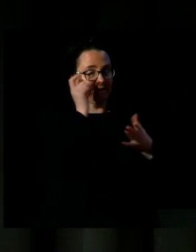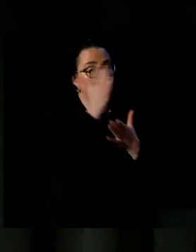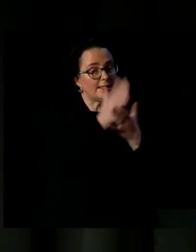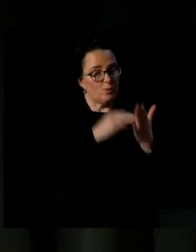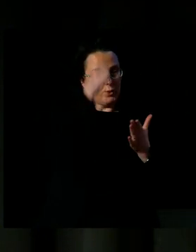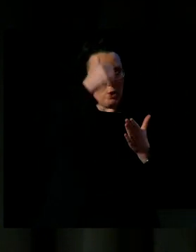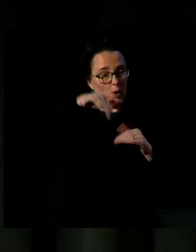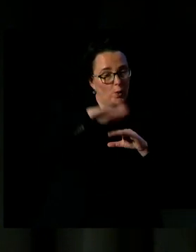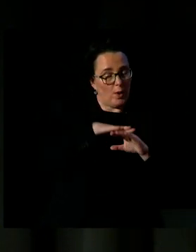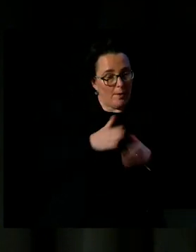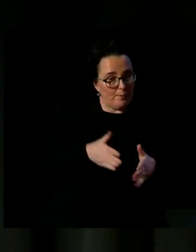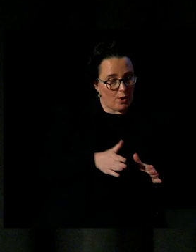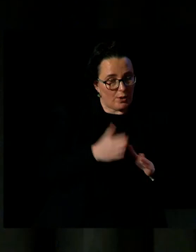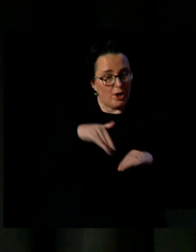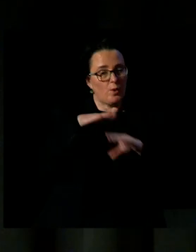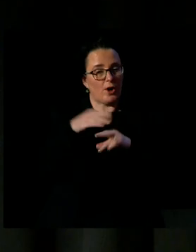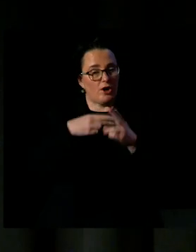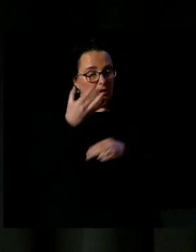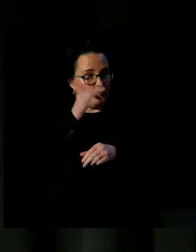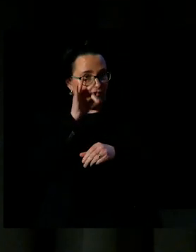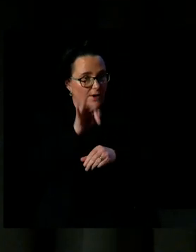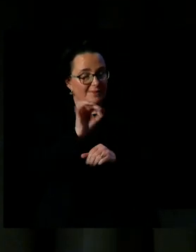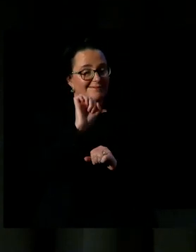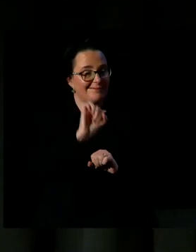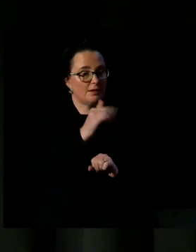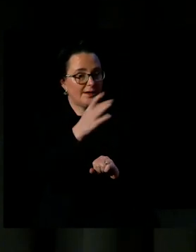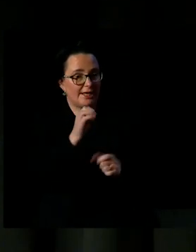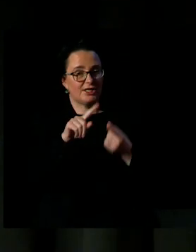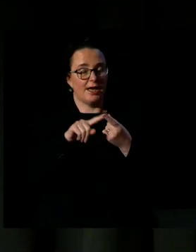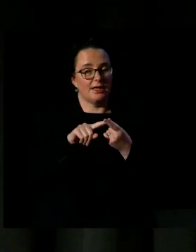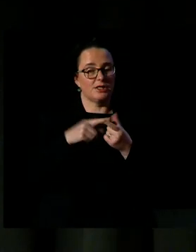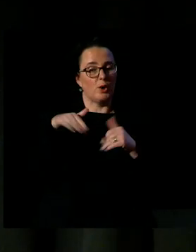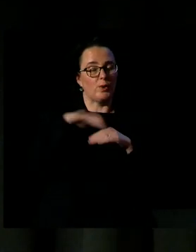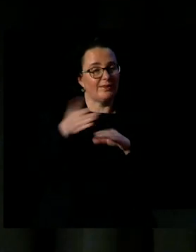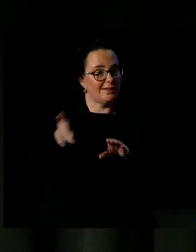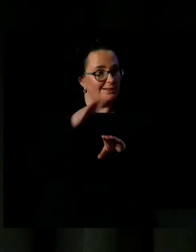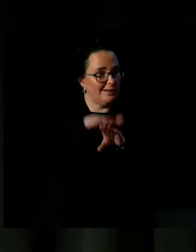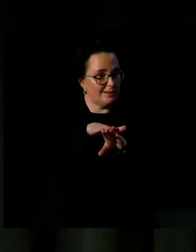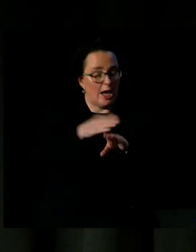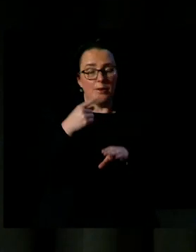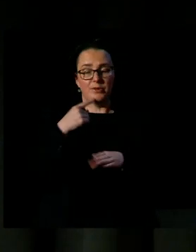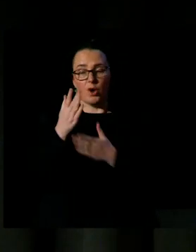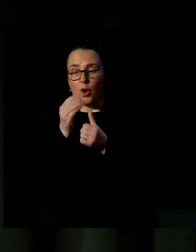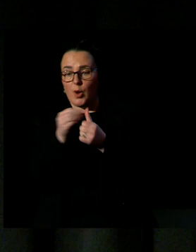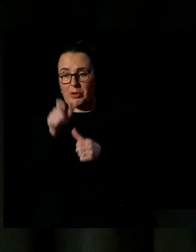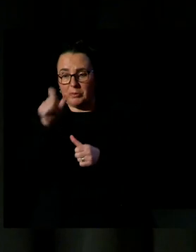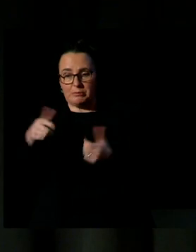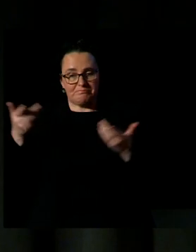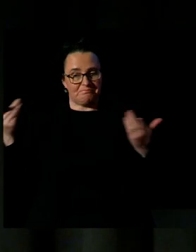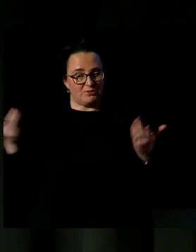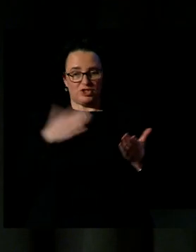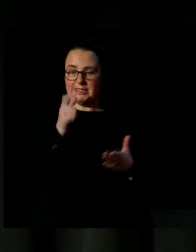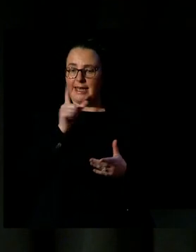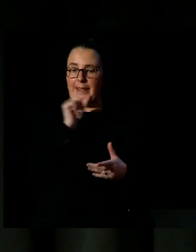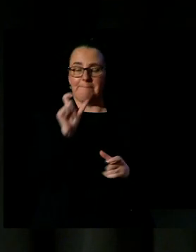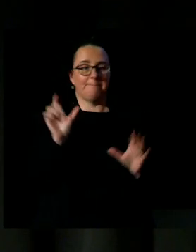birth, their country of origin, their age, and their place of death. For others, we have only their names, which